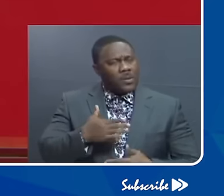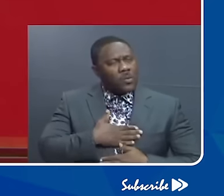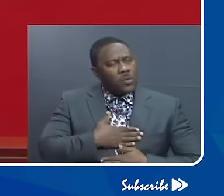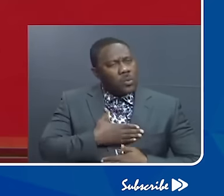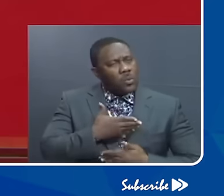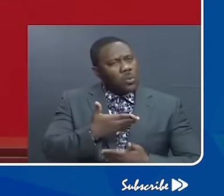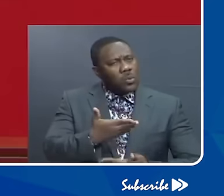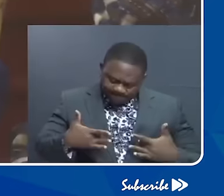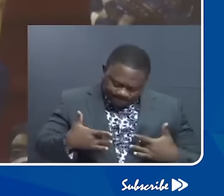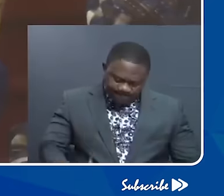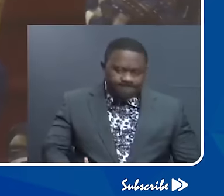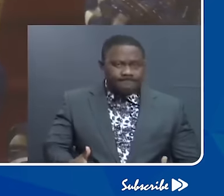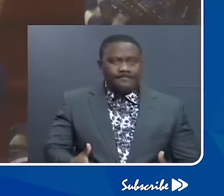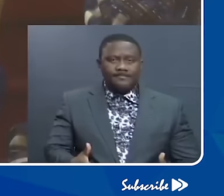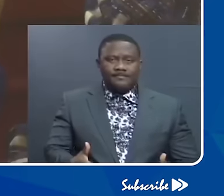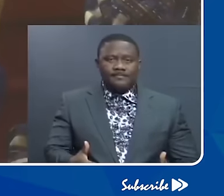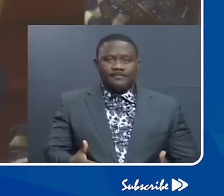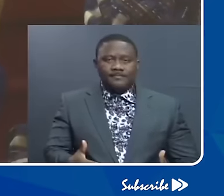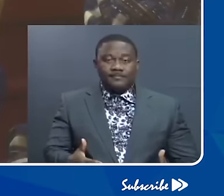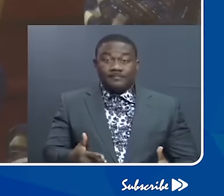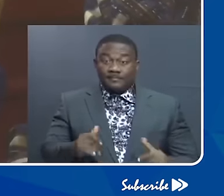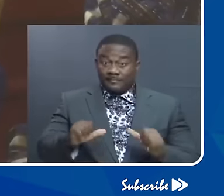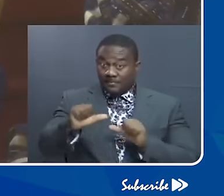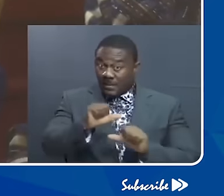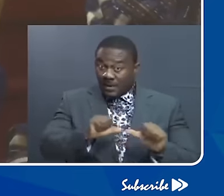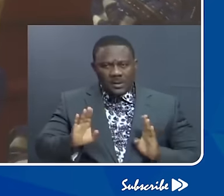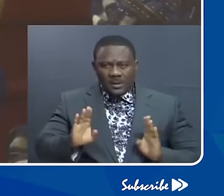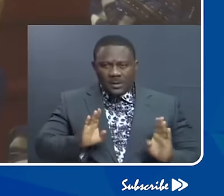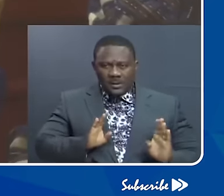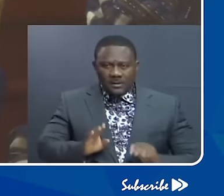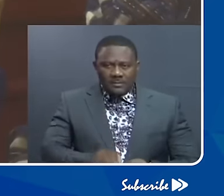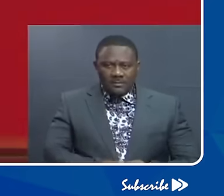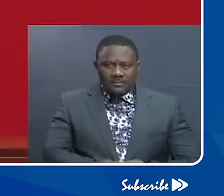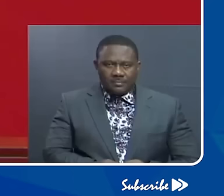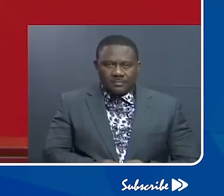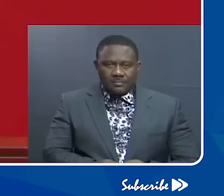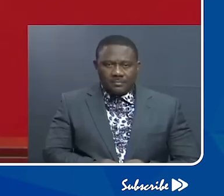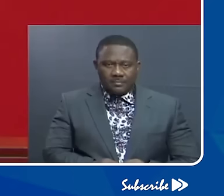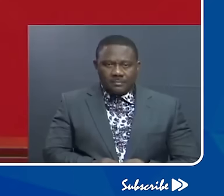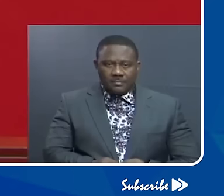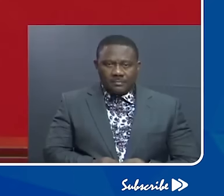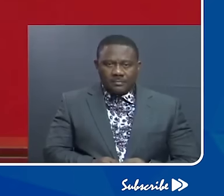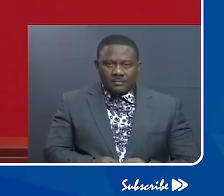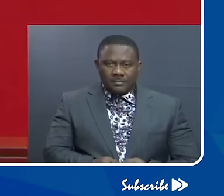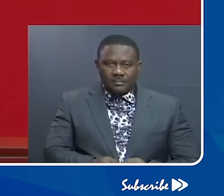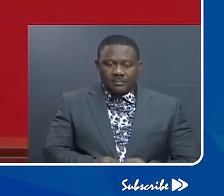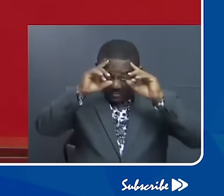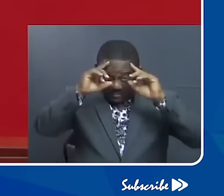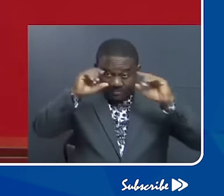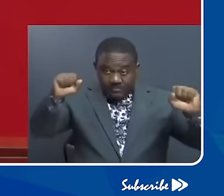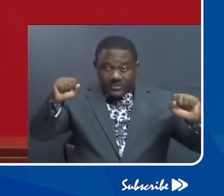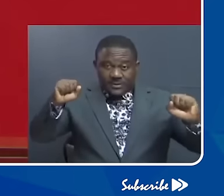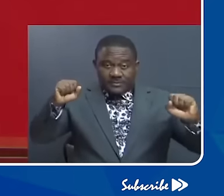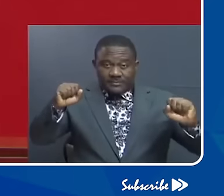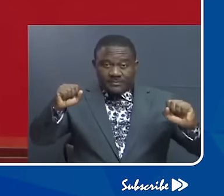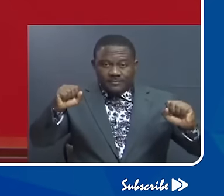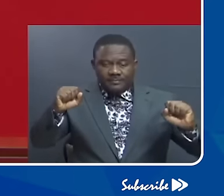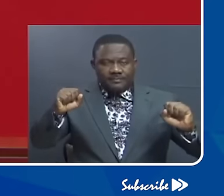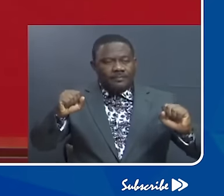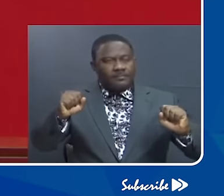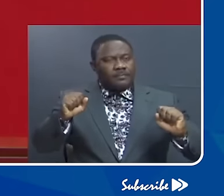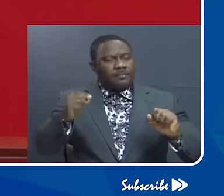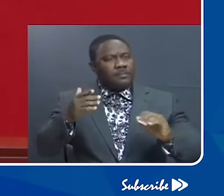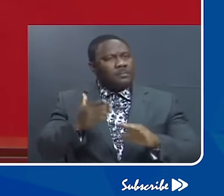profound regret concerning the conduct displayed by the President following